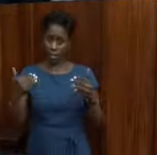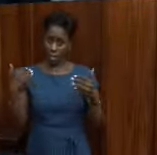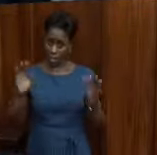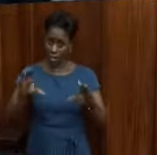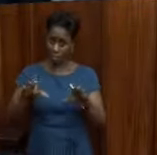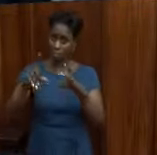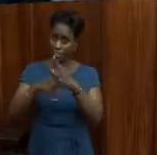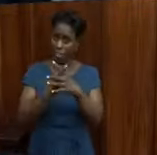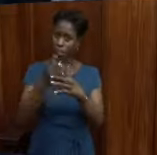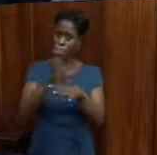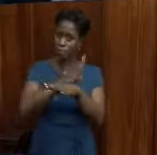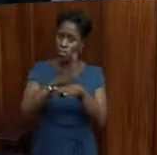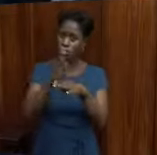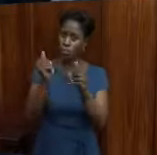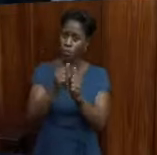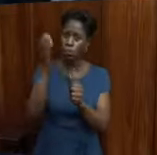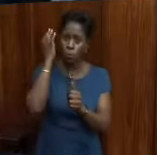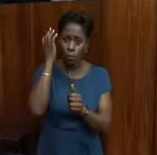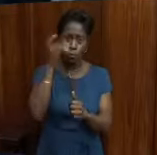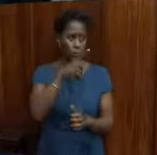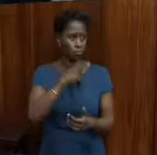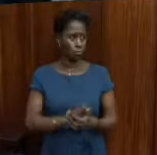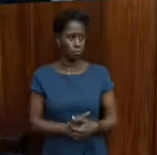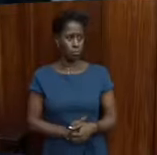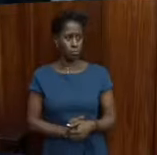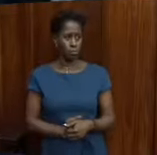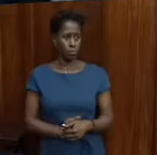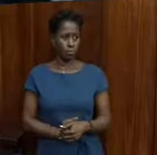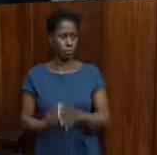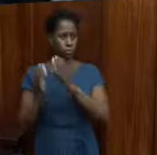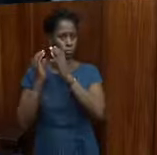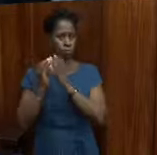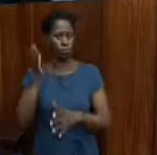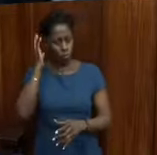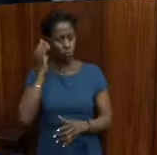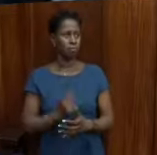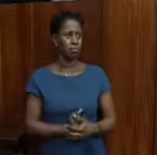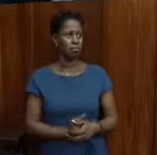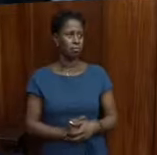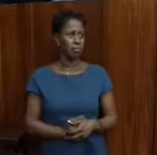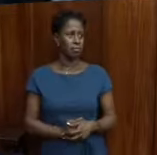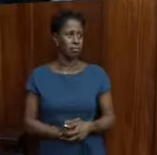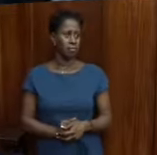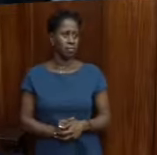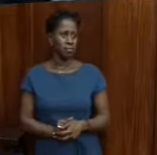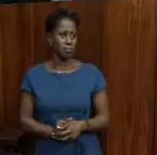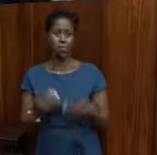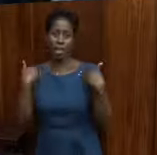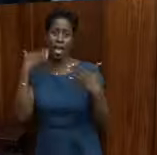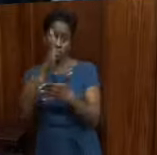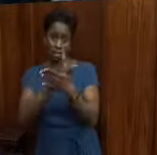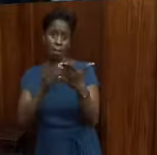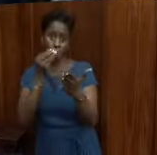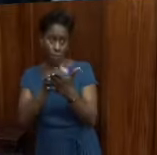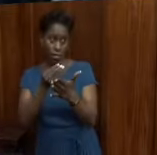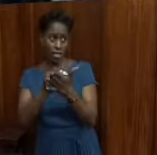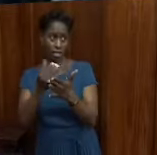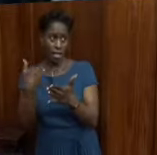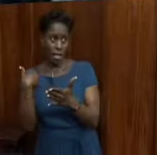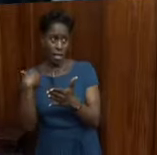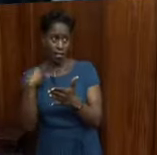communities. During this financial year, we have budgeted an amount of $1.4 million in support of the continued development of